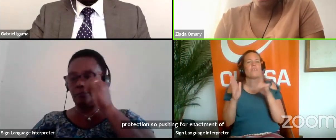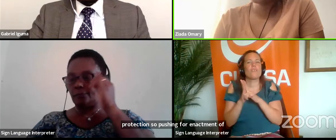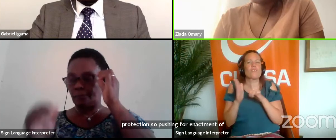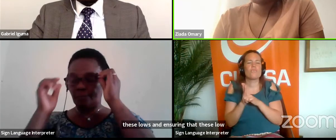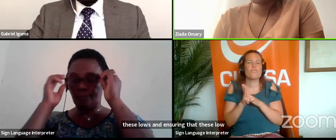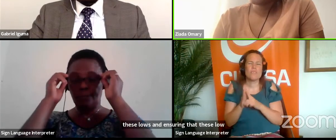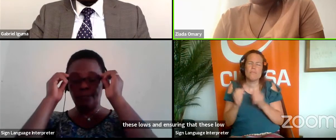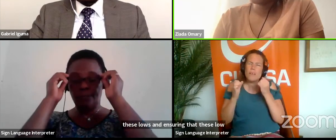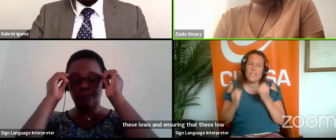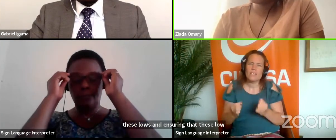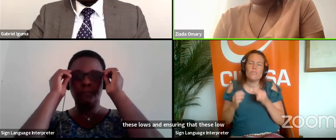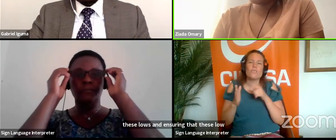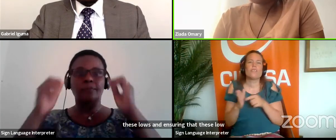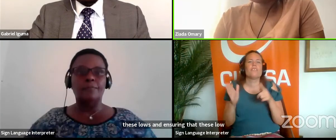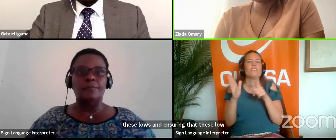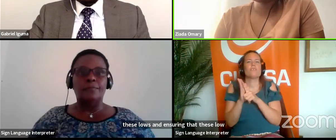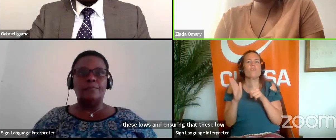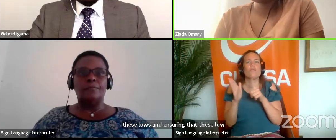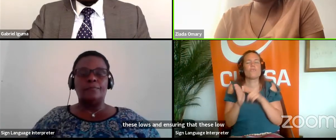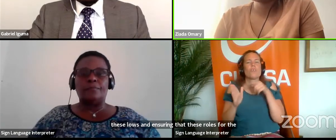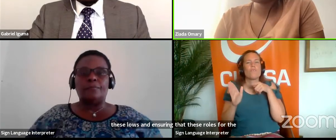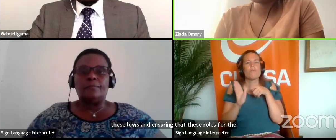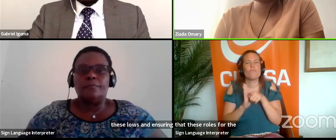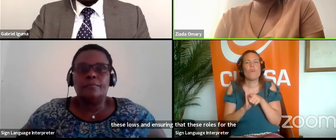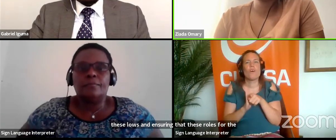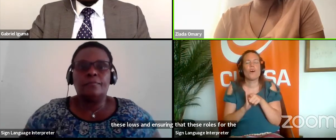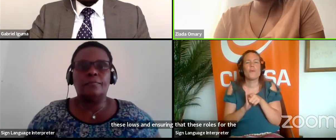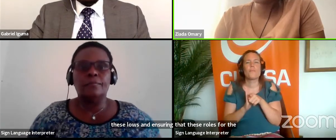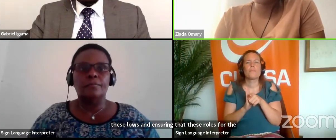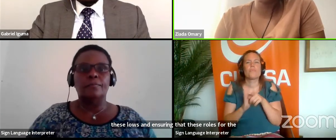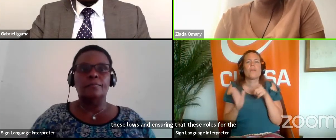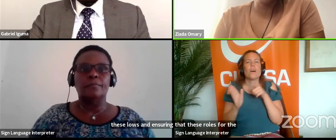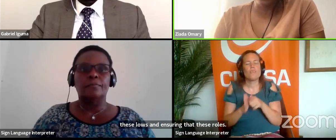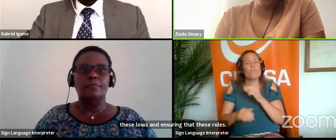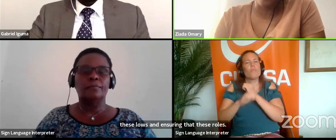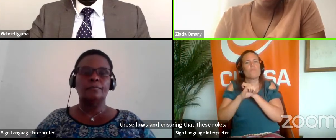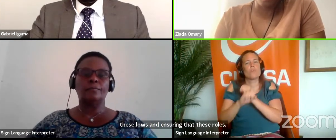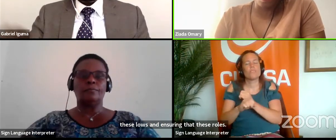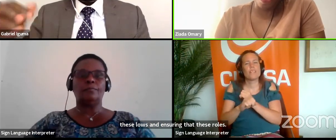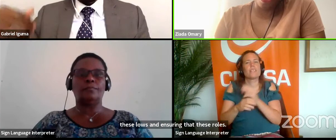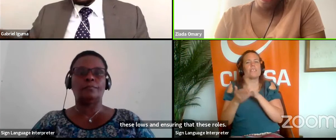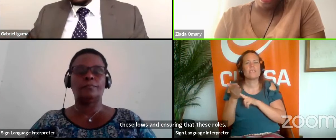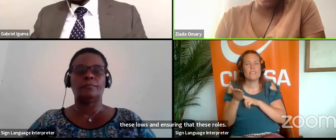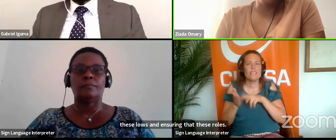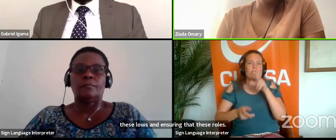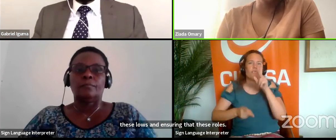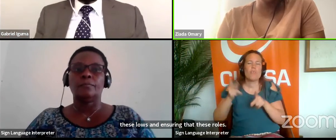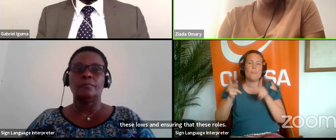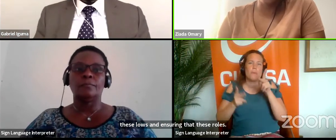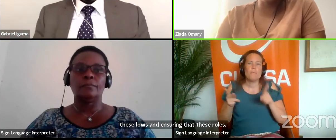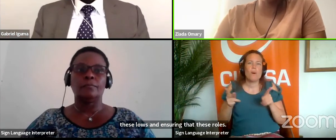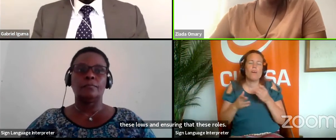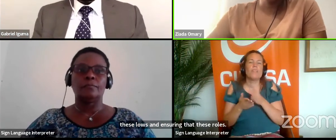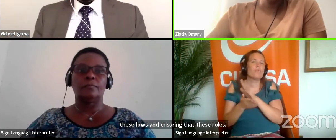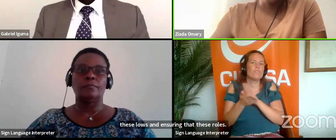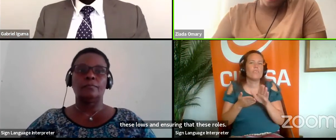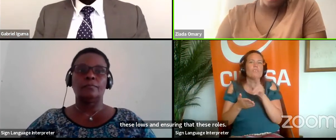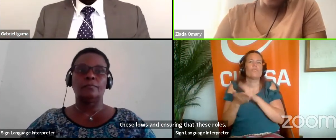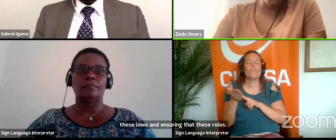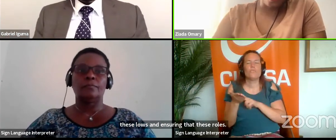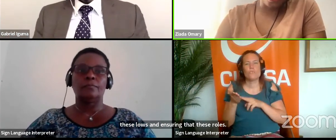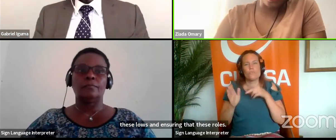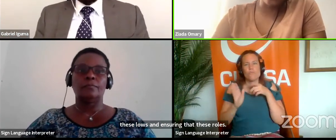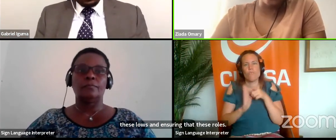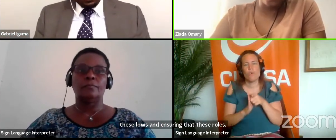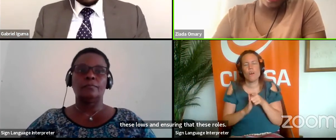these laws are for protecting the needs of the people and are not used as